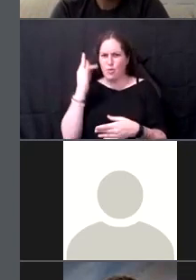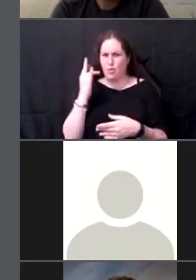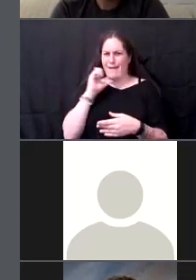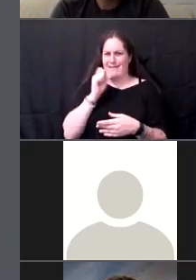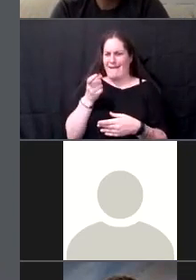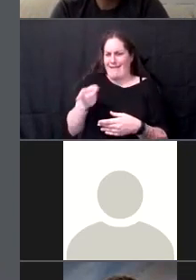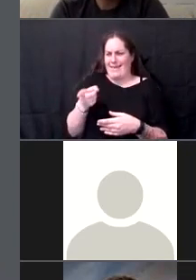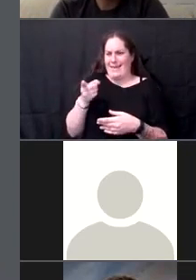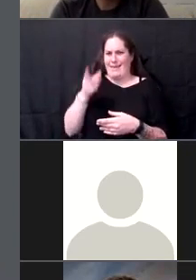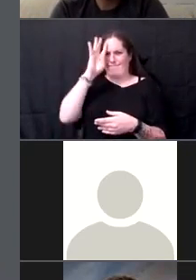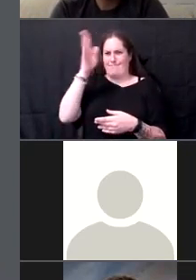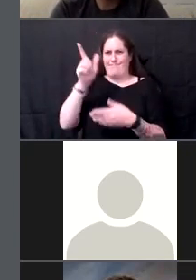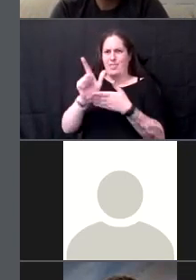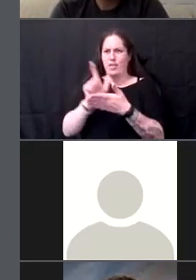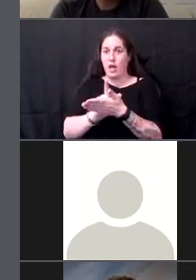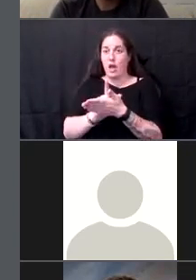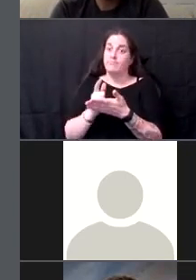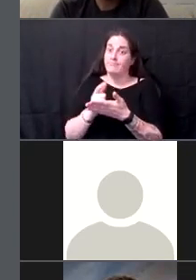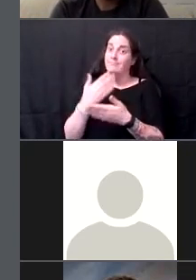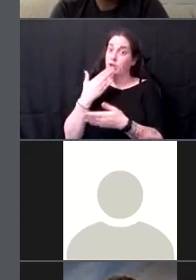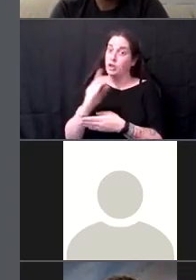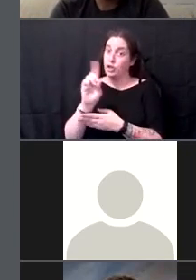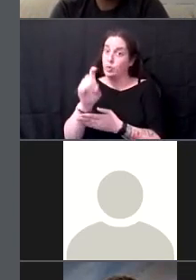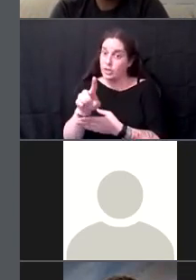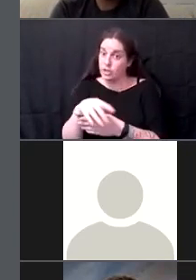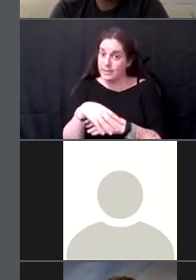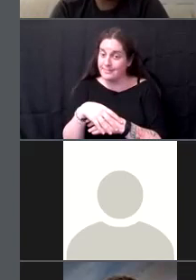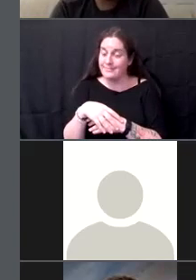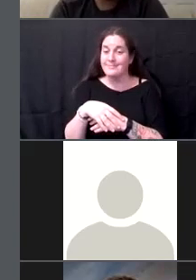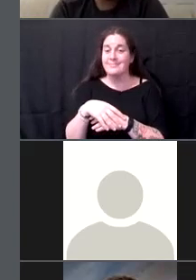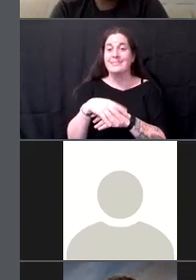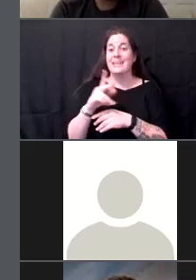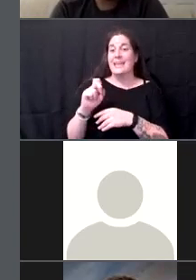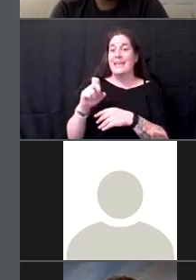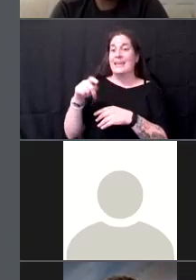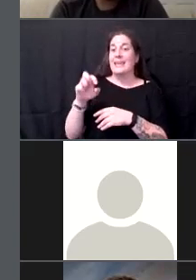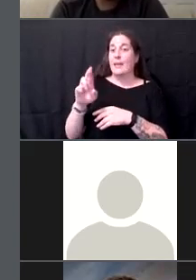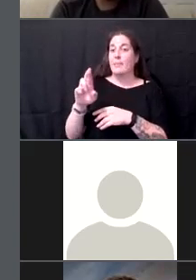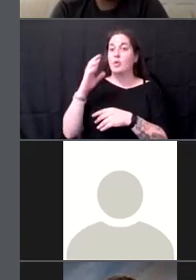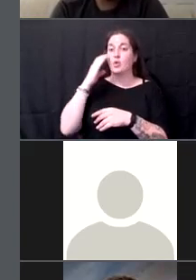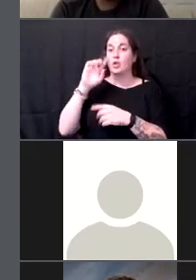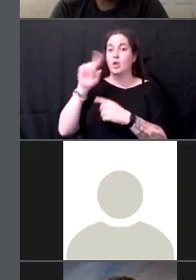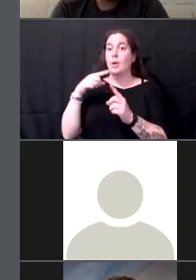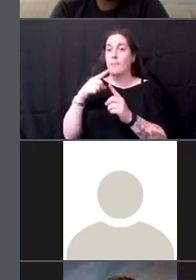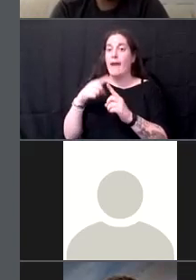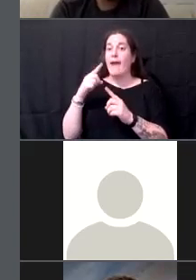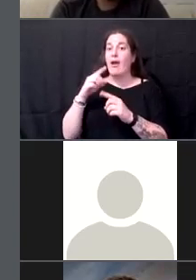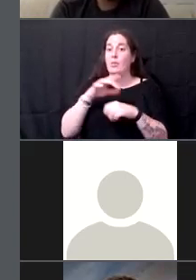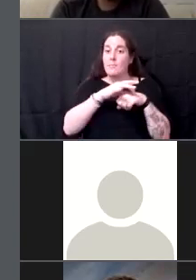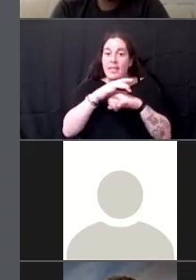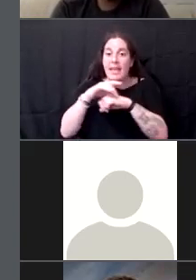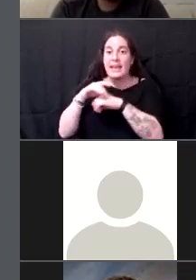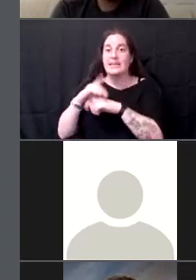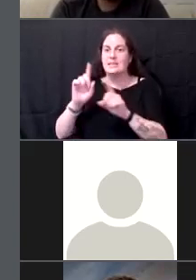Well, that's a very good question, because Kepler knew everything about the planets except one very vital piece of